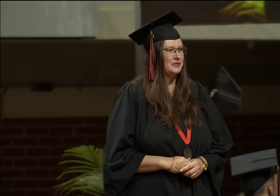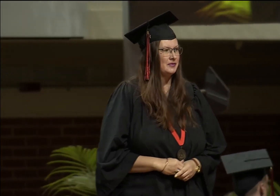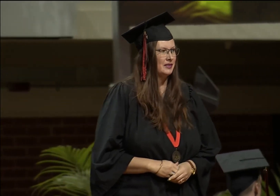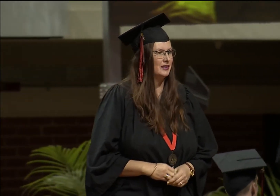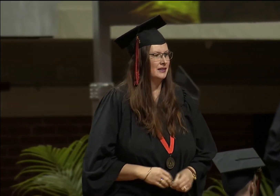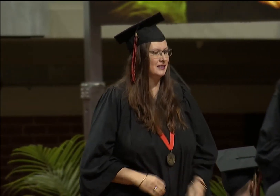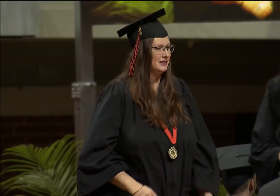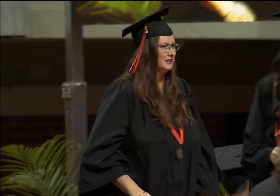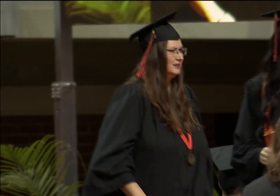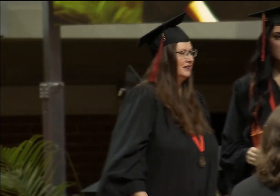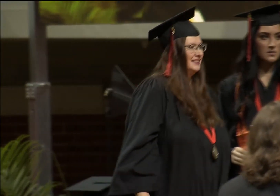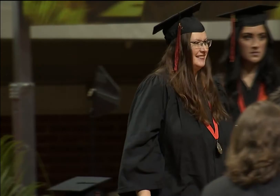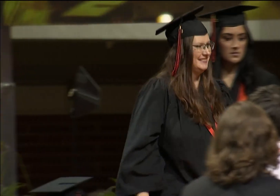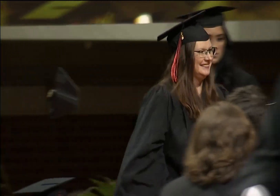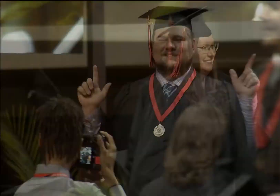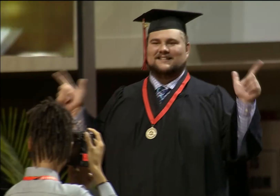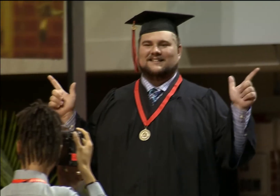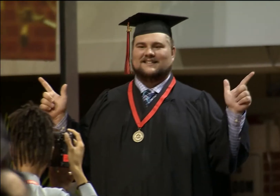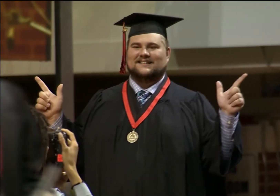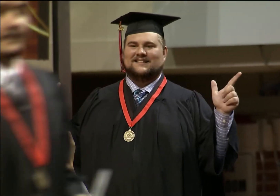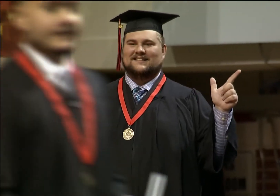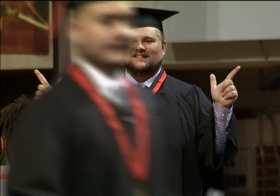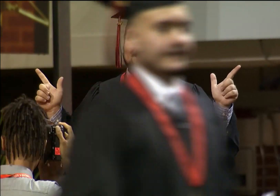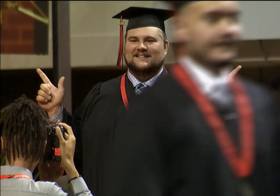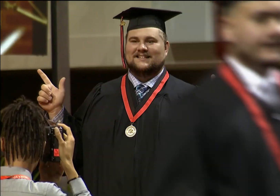Crystal K. Owsley Bench.